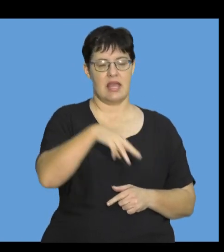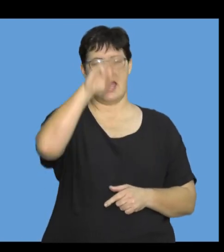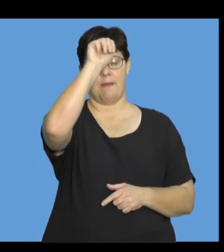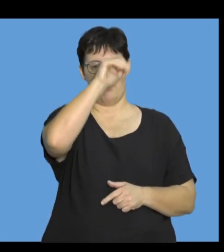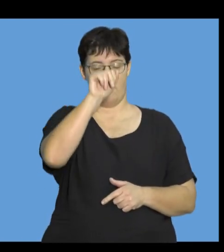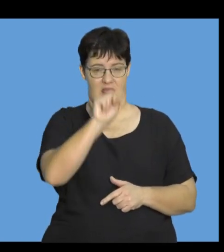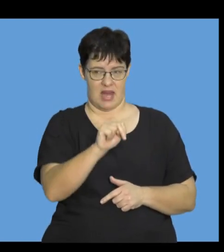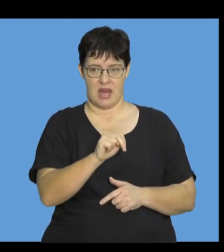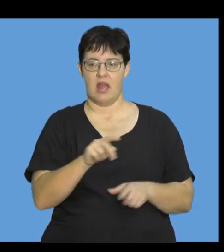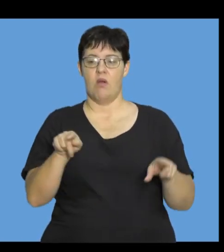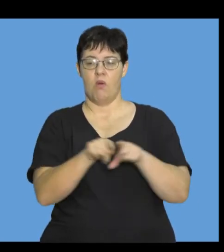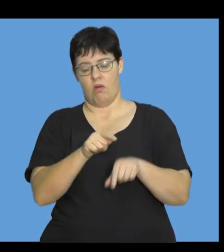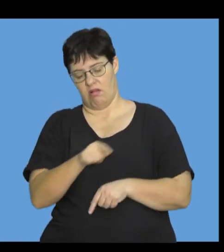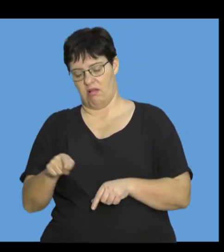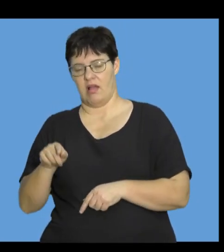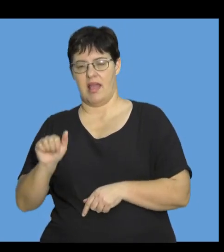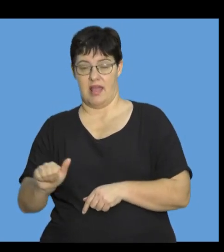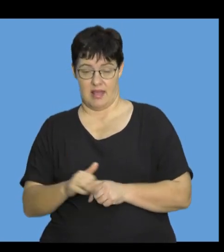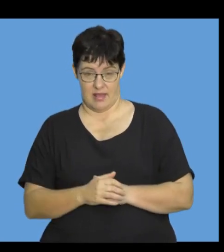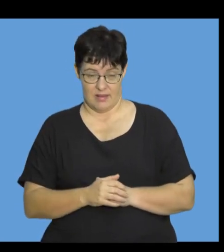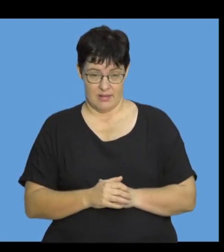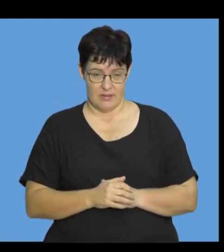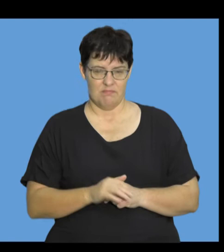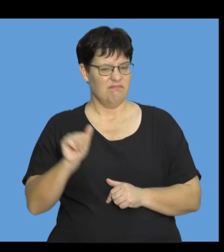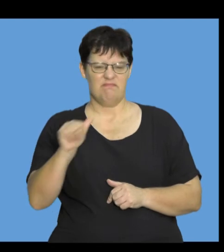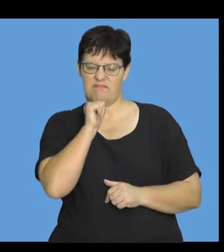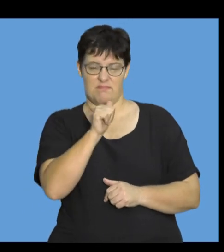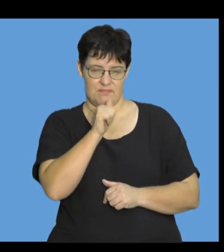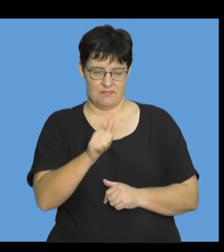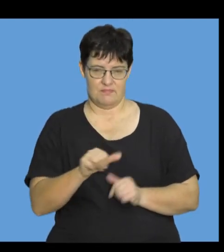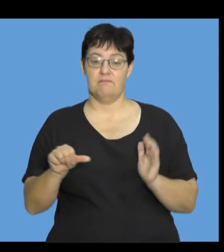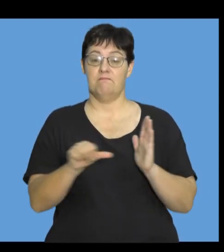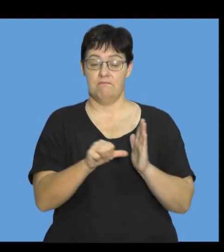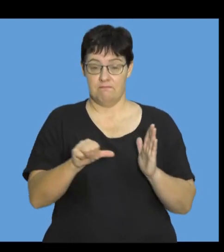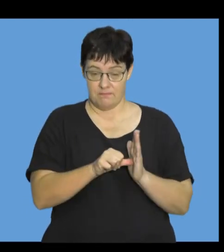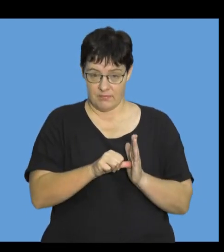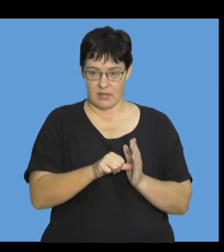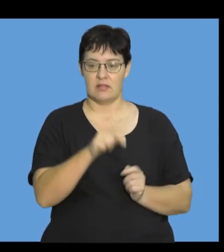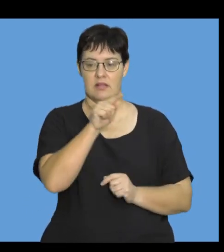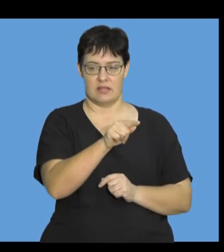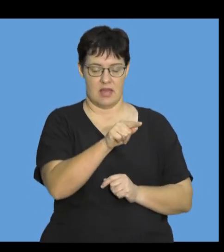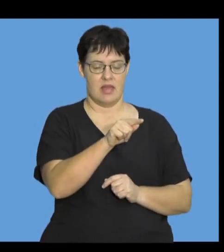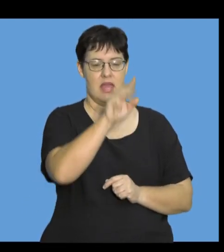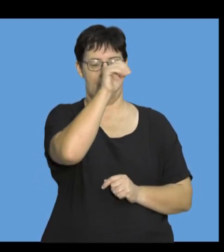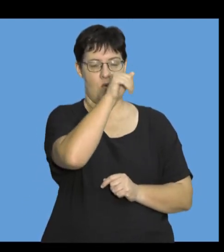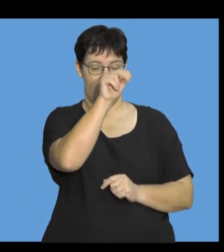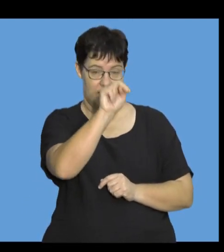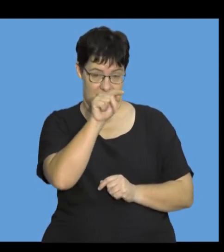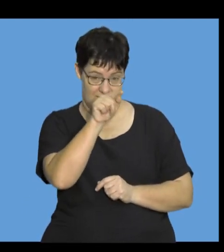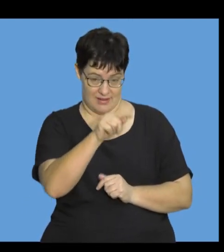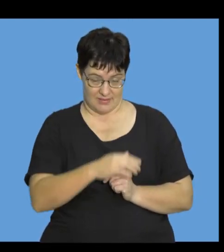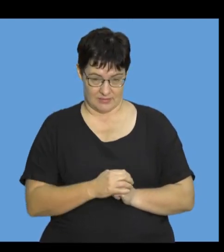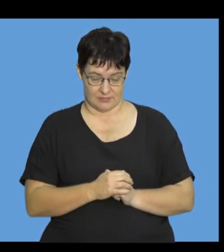over n, all equal to a, right? Doesn't matter what a is. The most important thing there will be just having